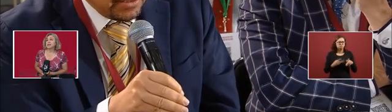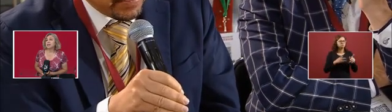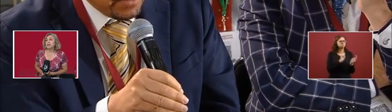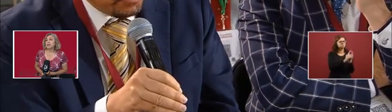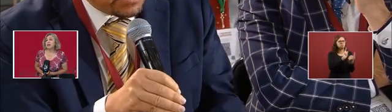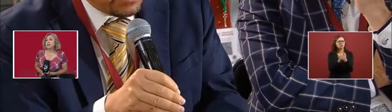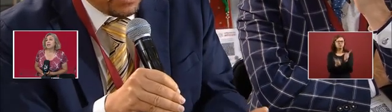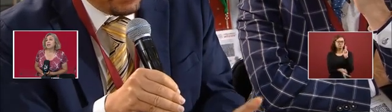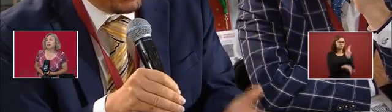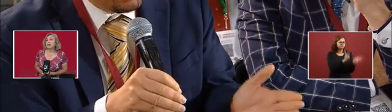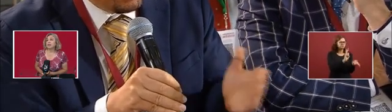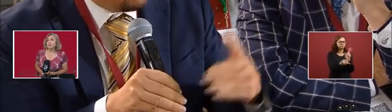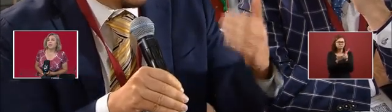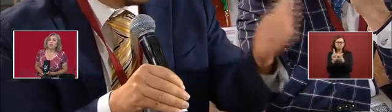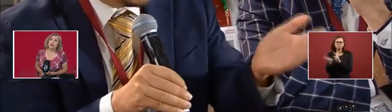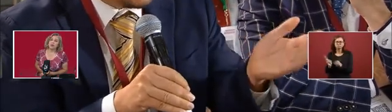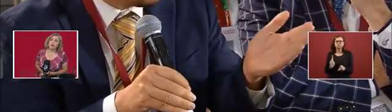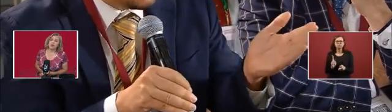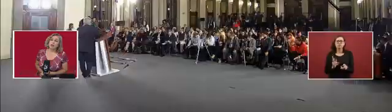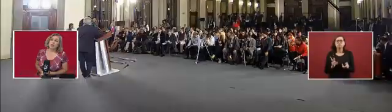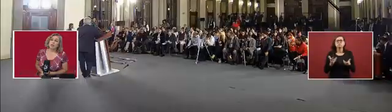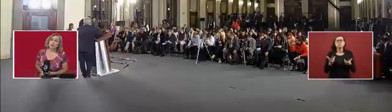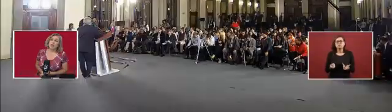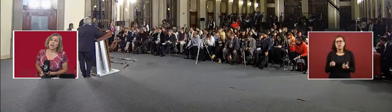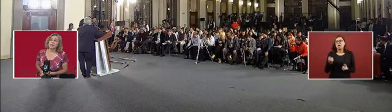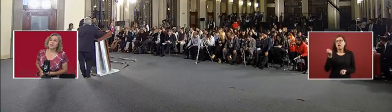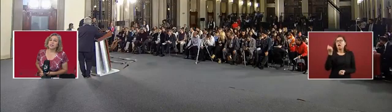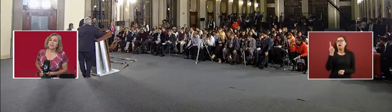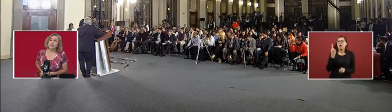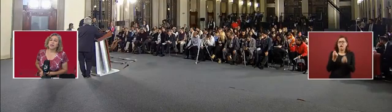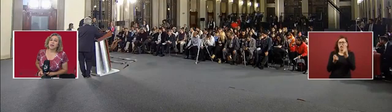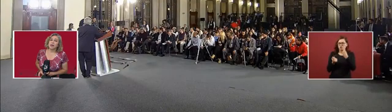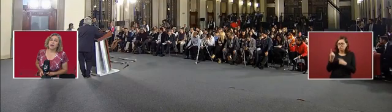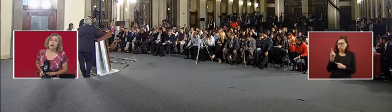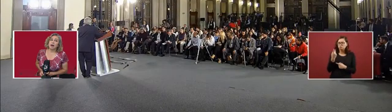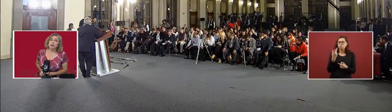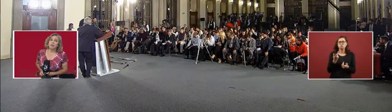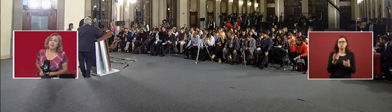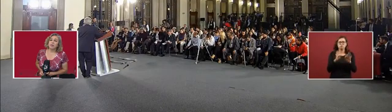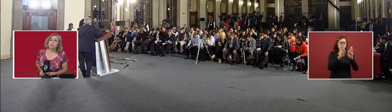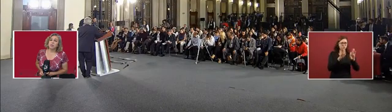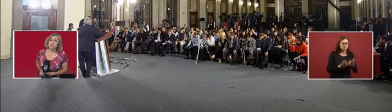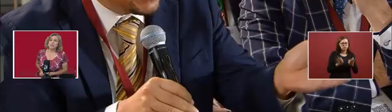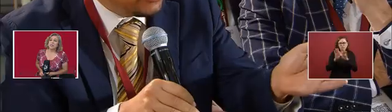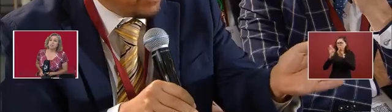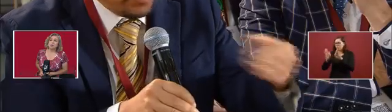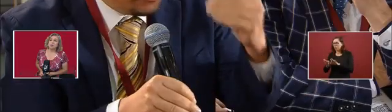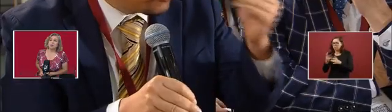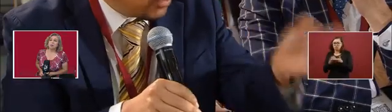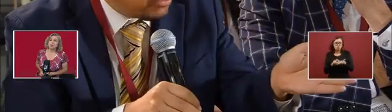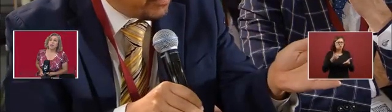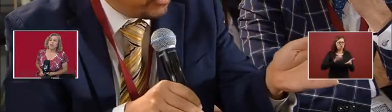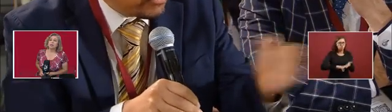The teachers accepted to work and wait